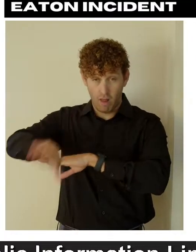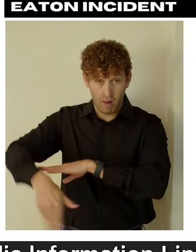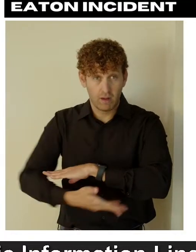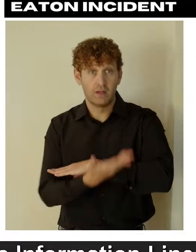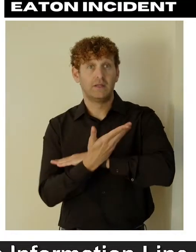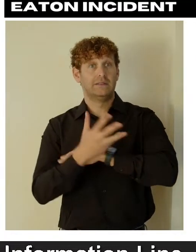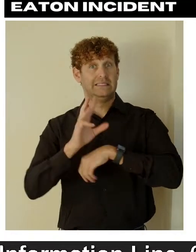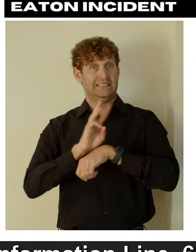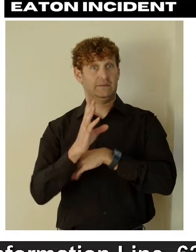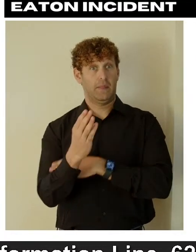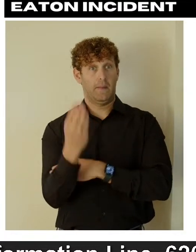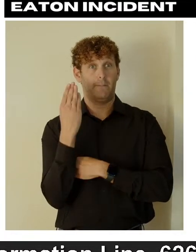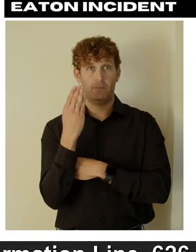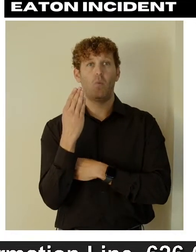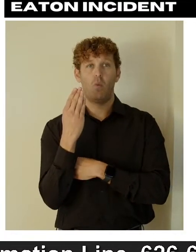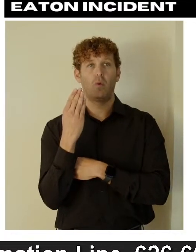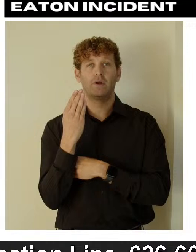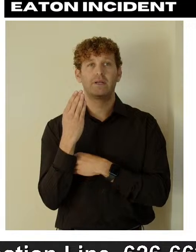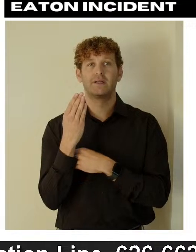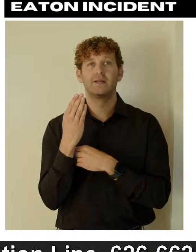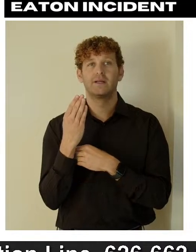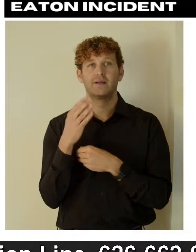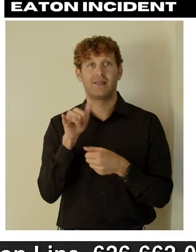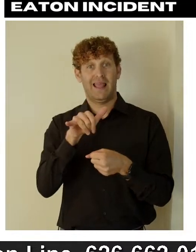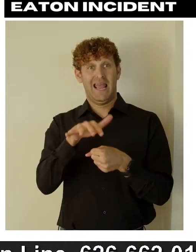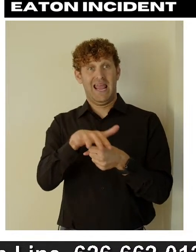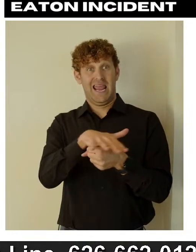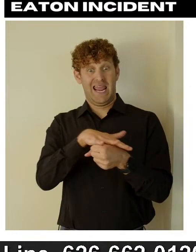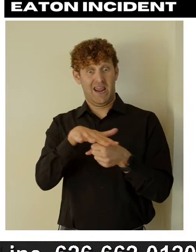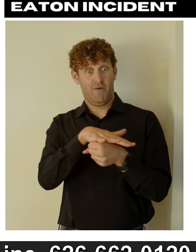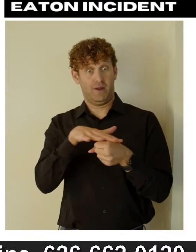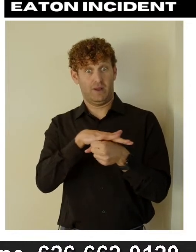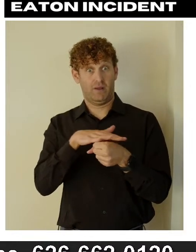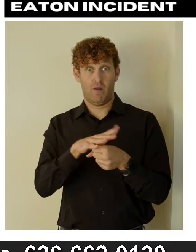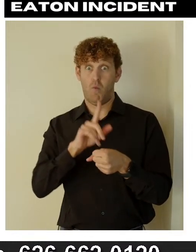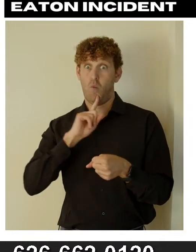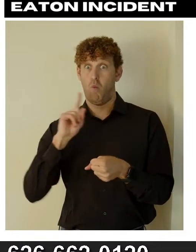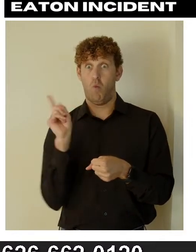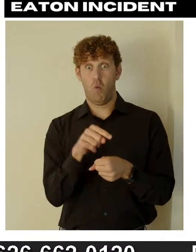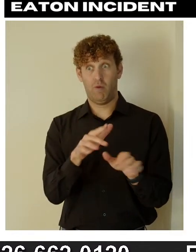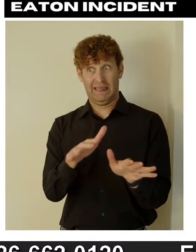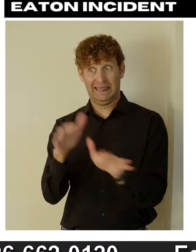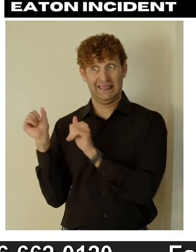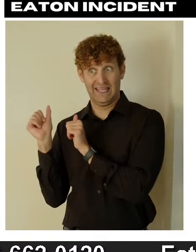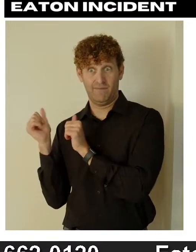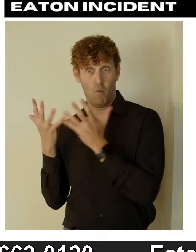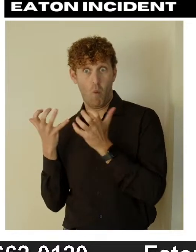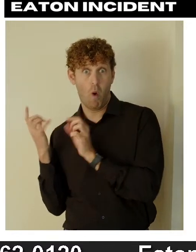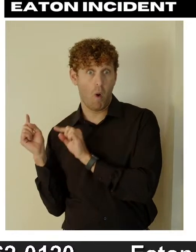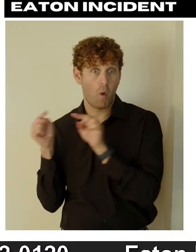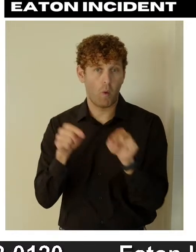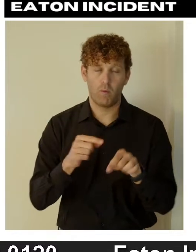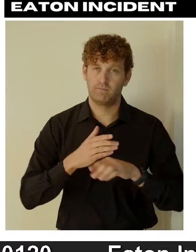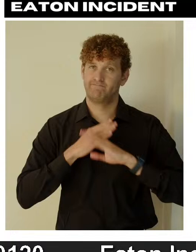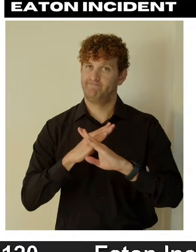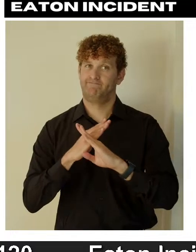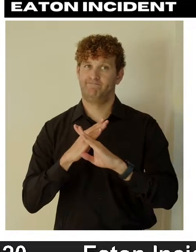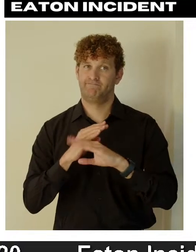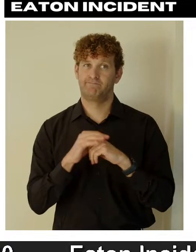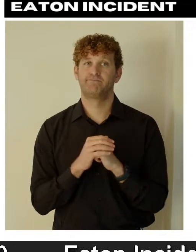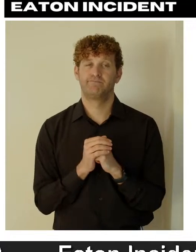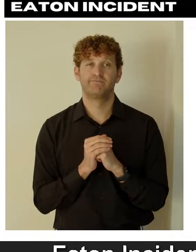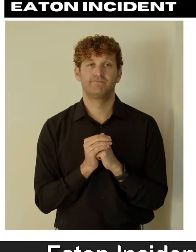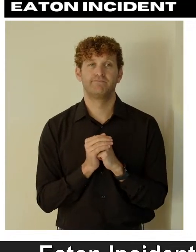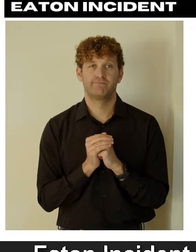in an evacuation ordered area. Again, that only applies for the evacuation ordered areas between 6